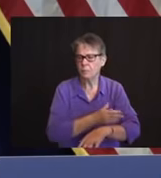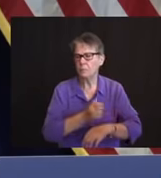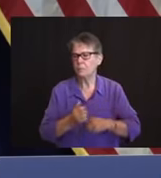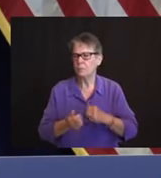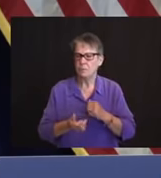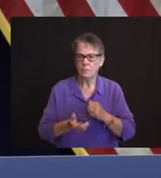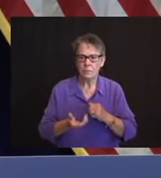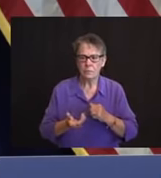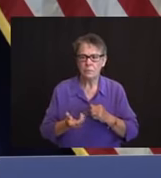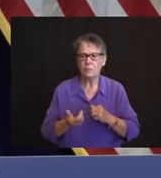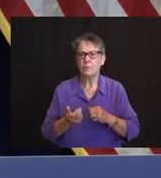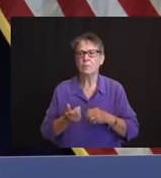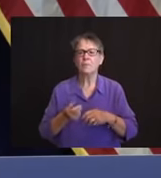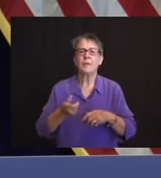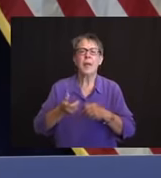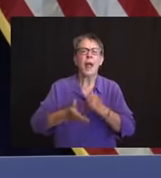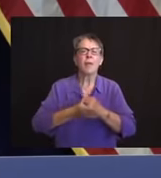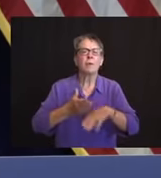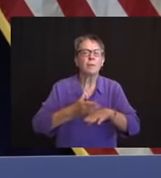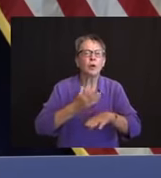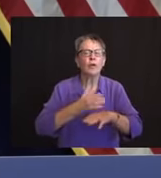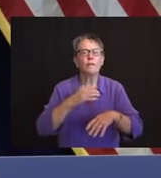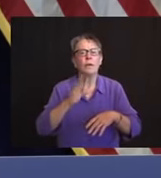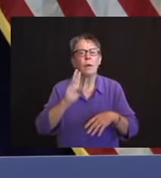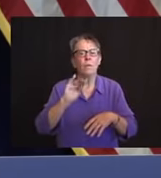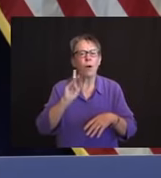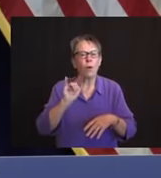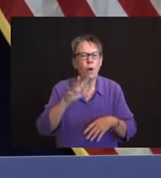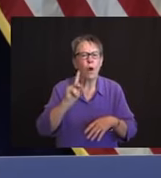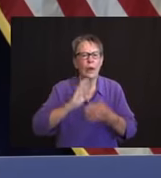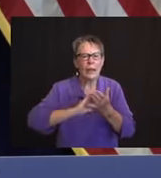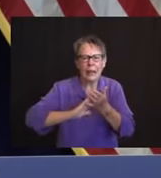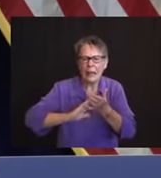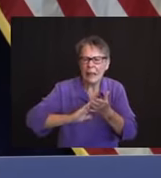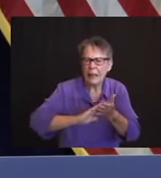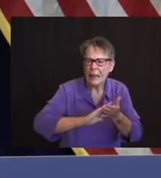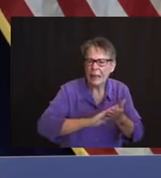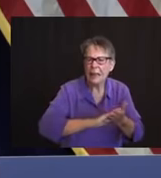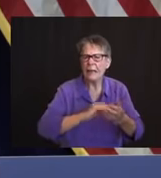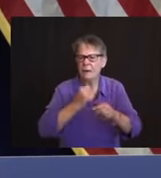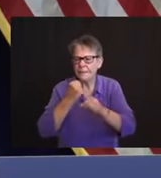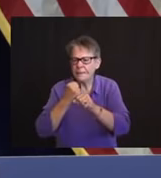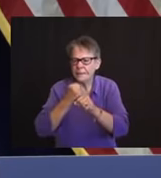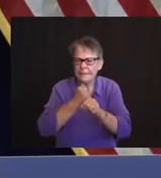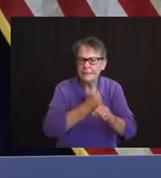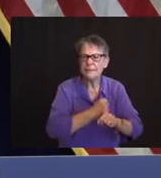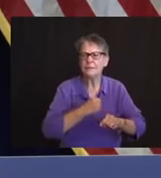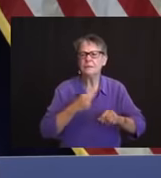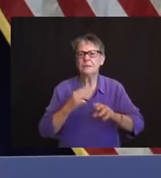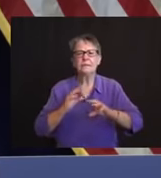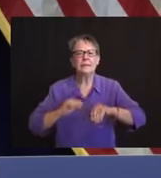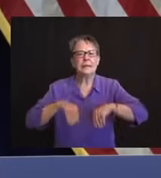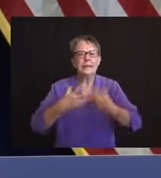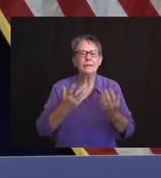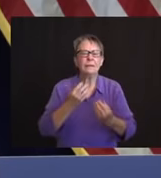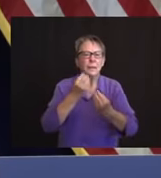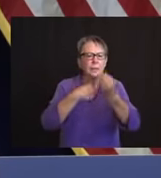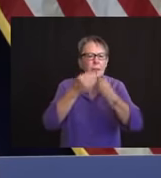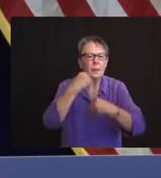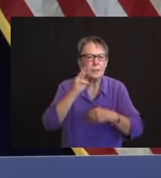city, including providing meals to senior citizens in need in AC. They've also provided